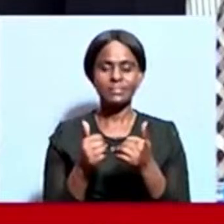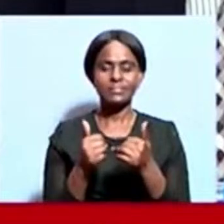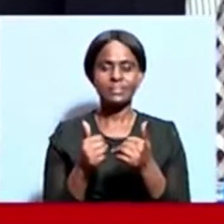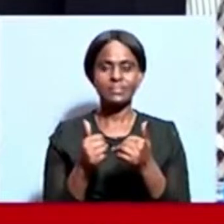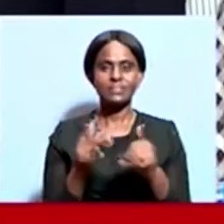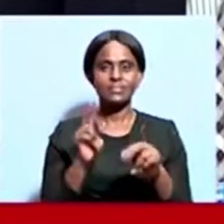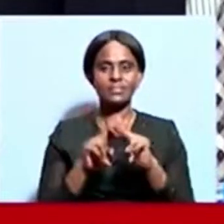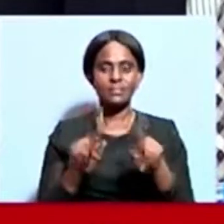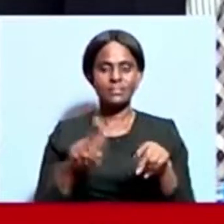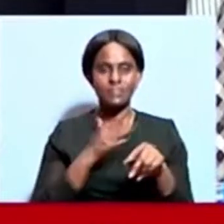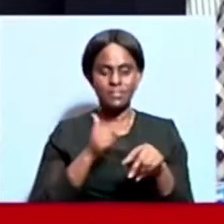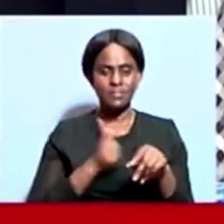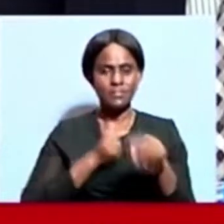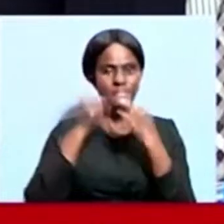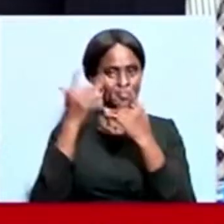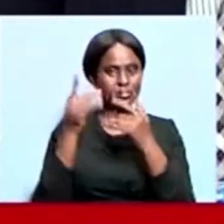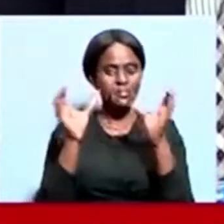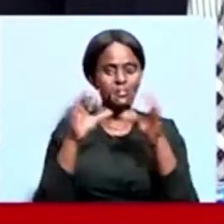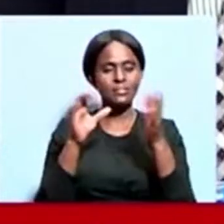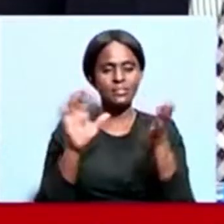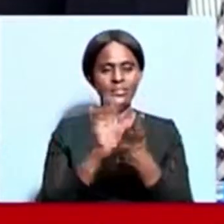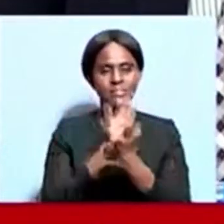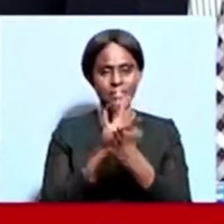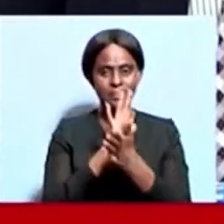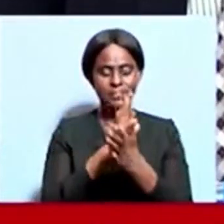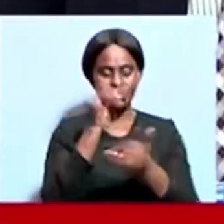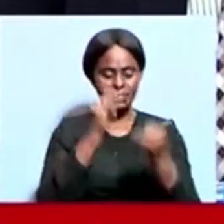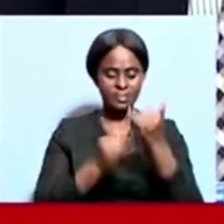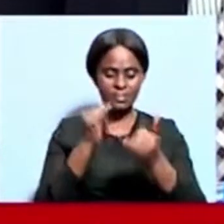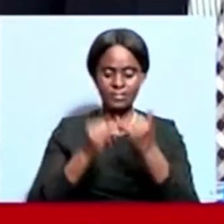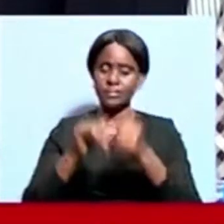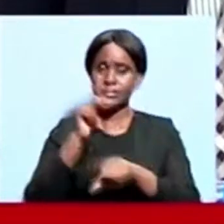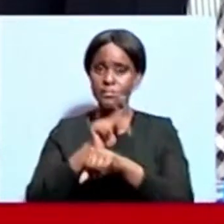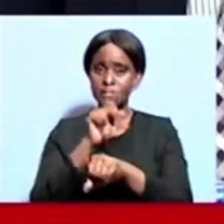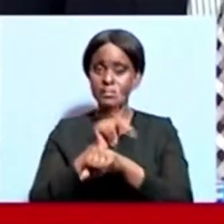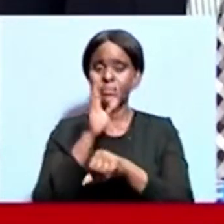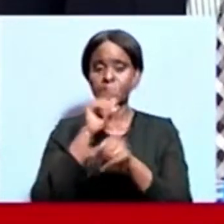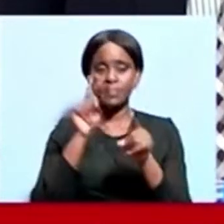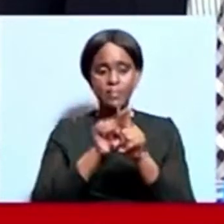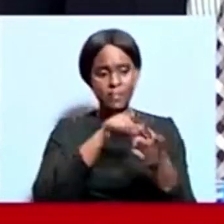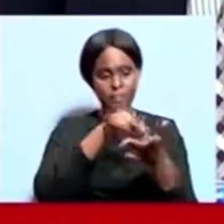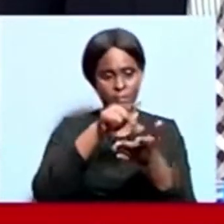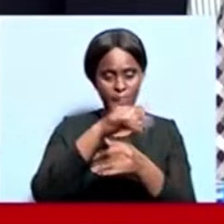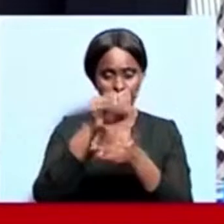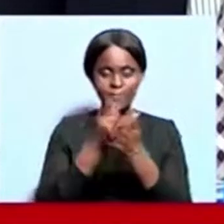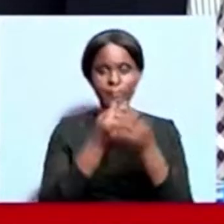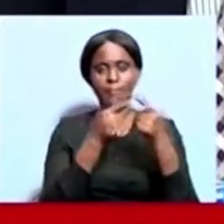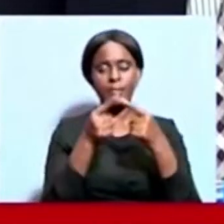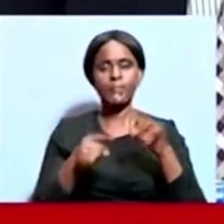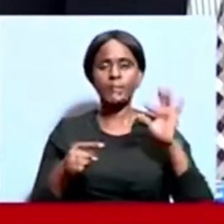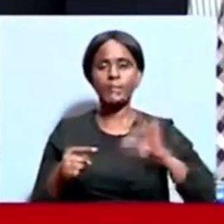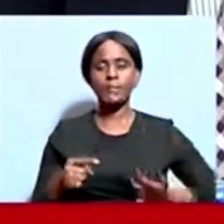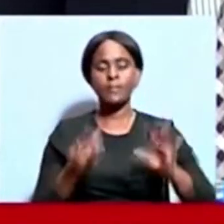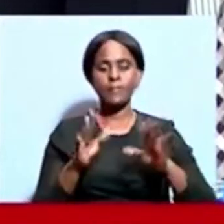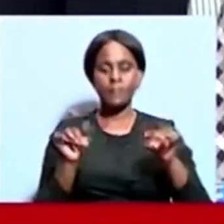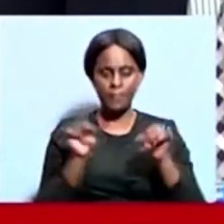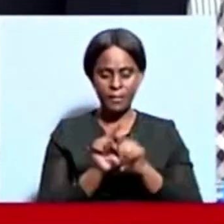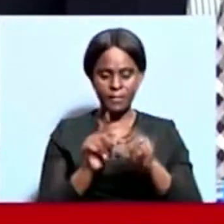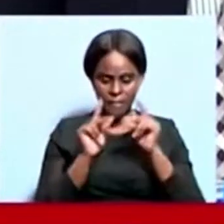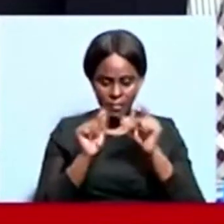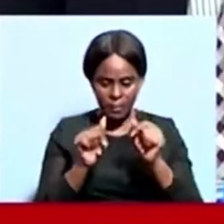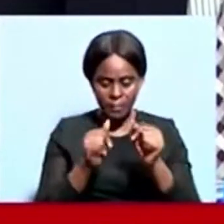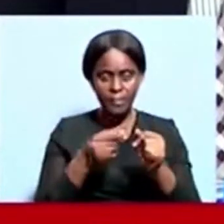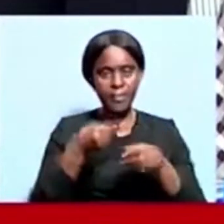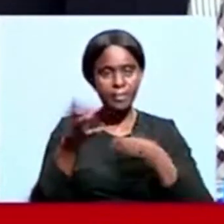Chair, I wish to state that the Council expedited the completion of projects and payments to various beneficiaries to trigger